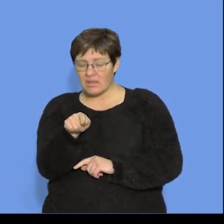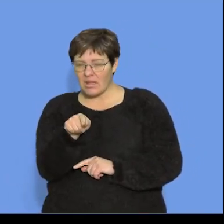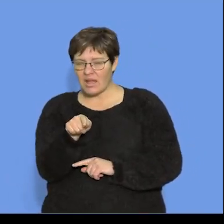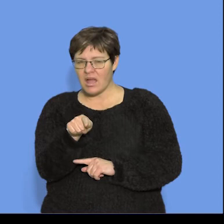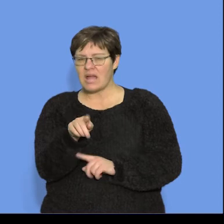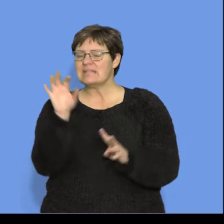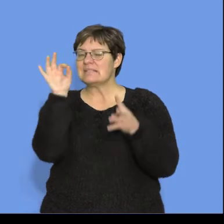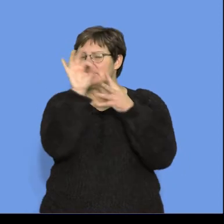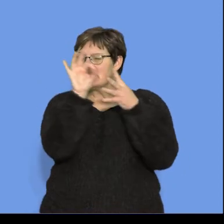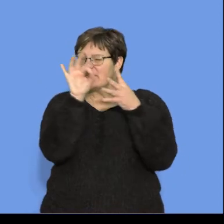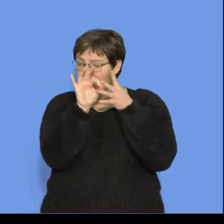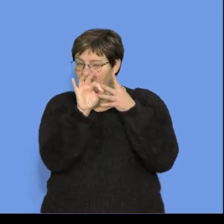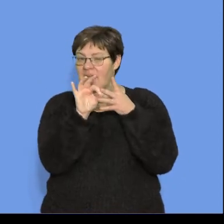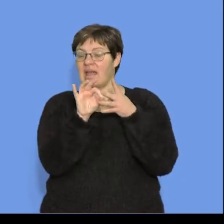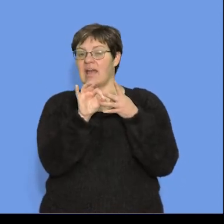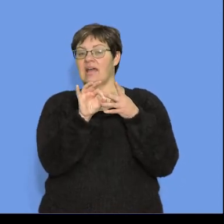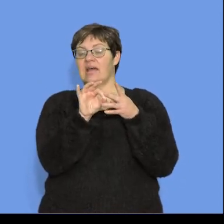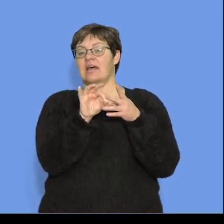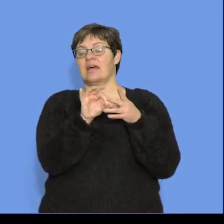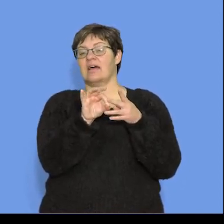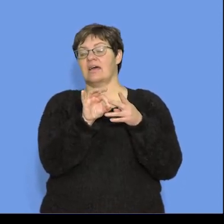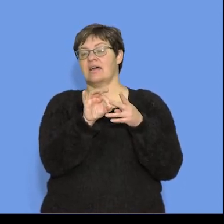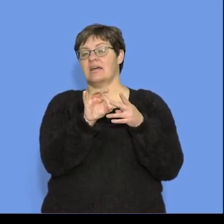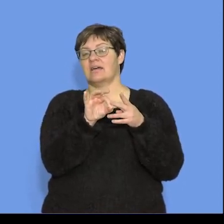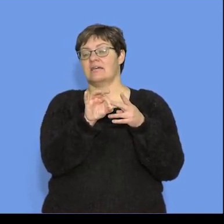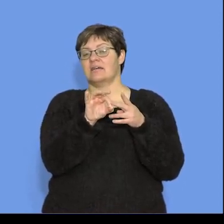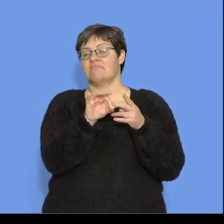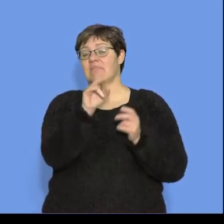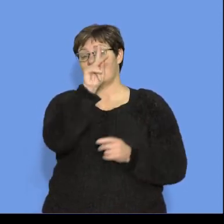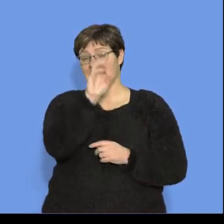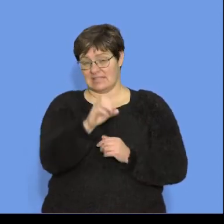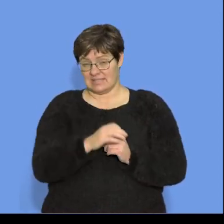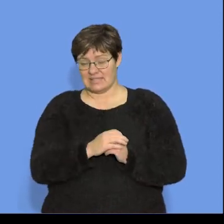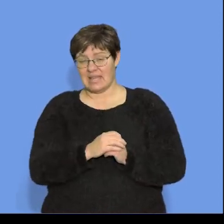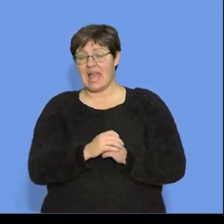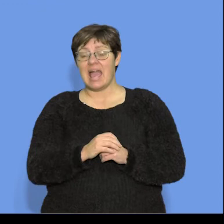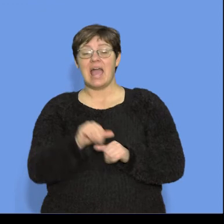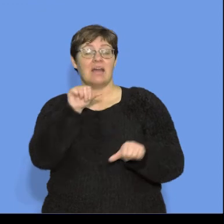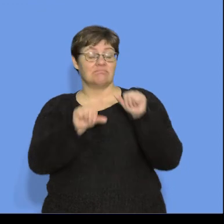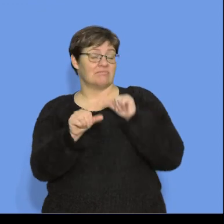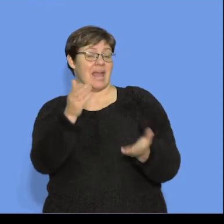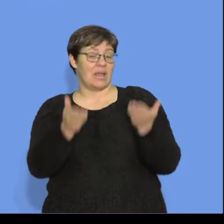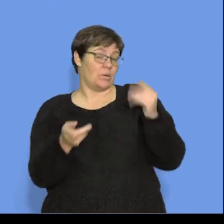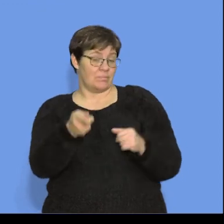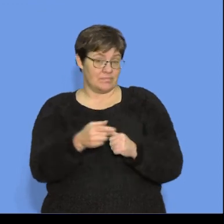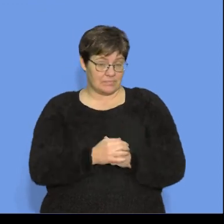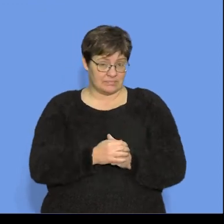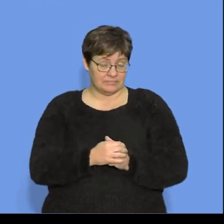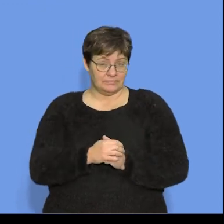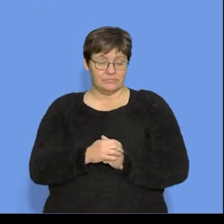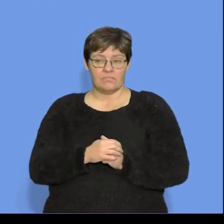chemical equilibrium reaction. This is quite a big topic, and we're not going to have time to do everything because